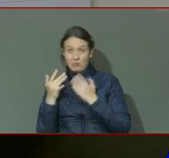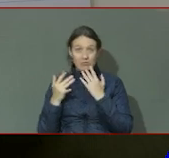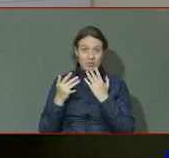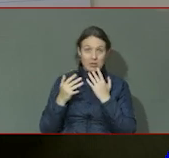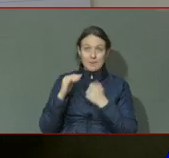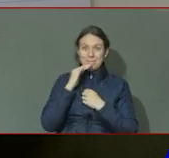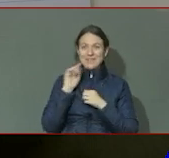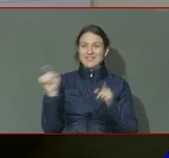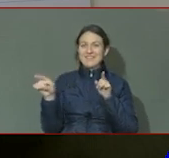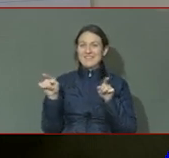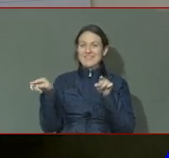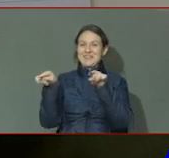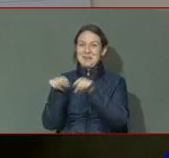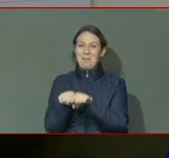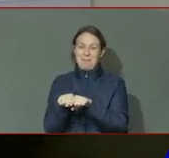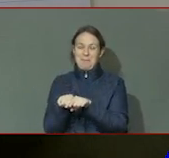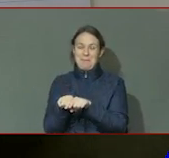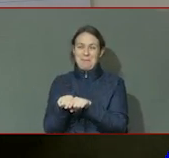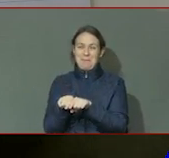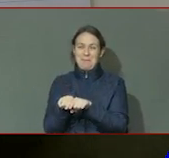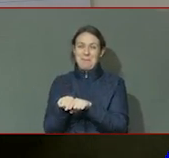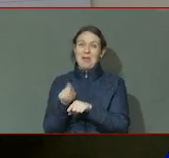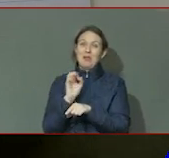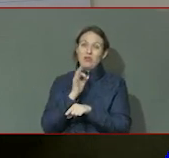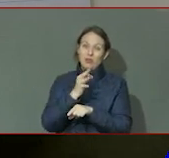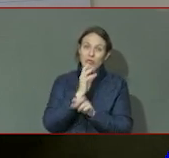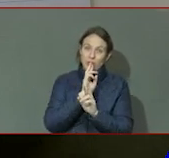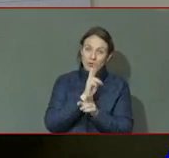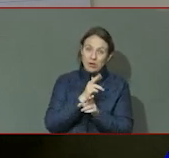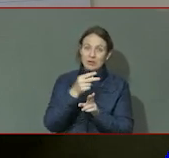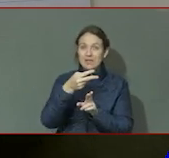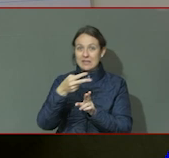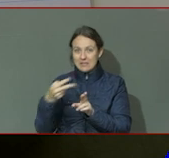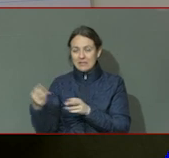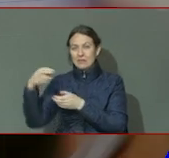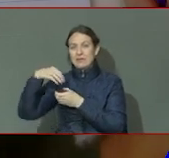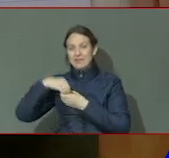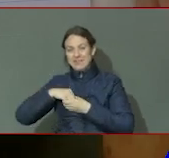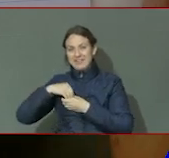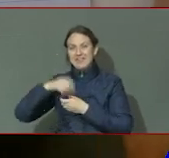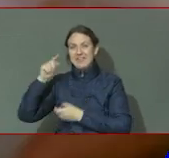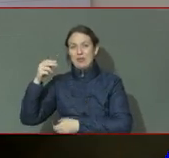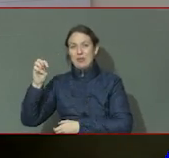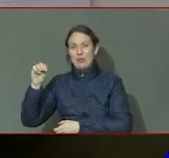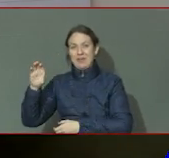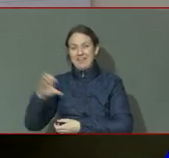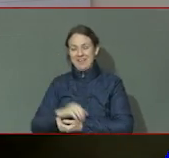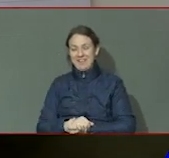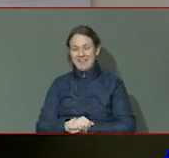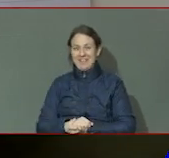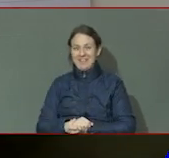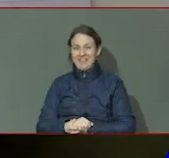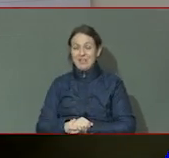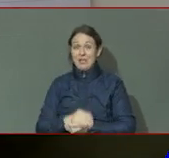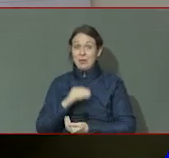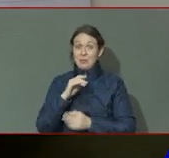endothermic, then it means the forward reaction is endothermic. The forward reaction is